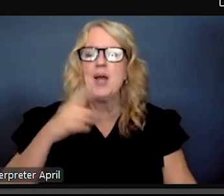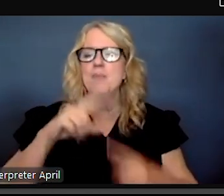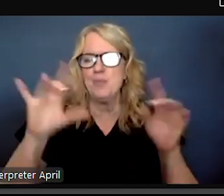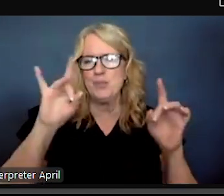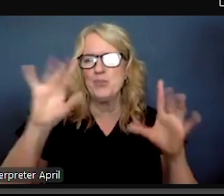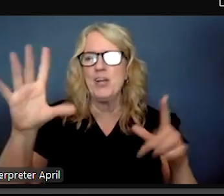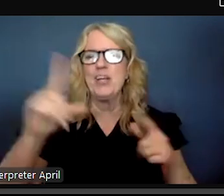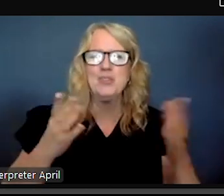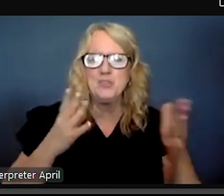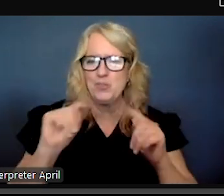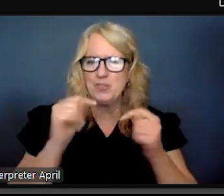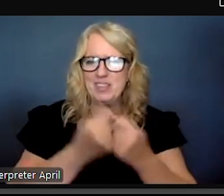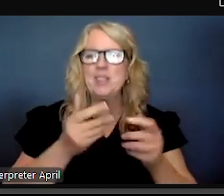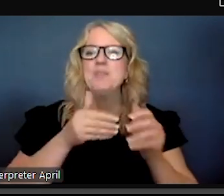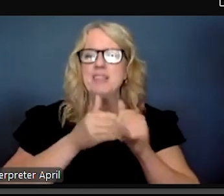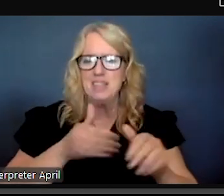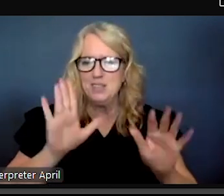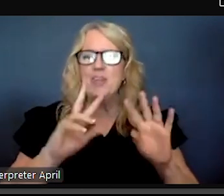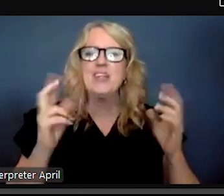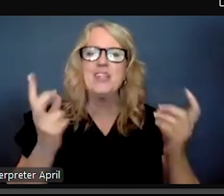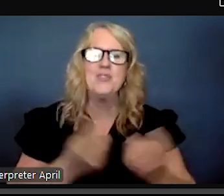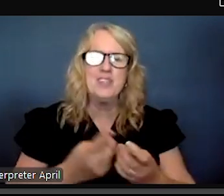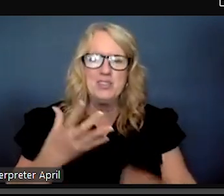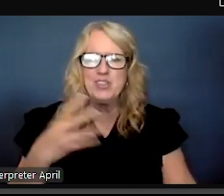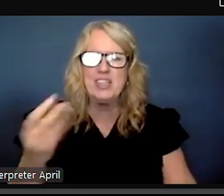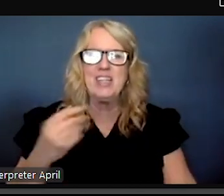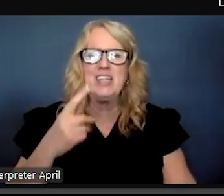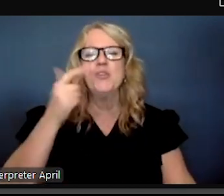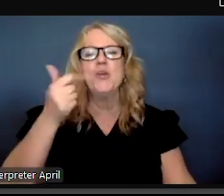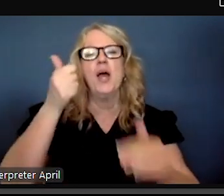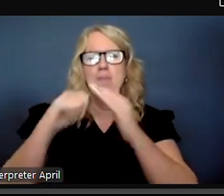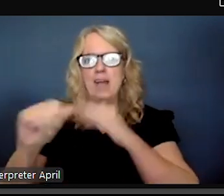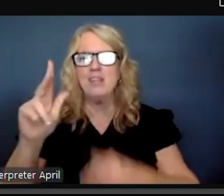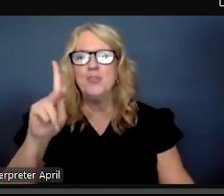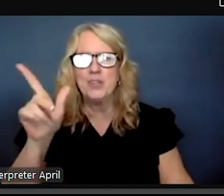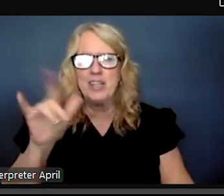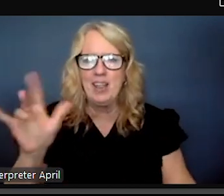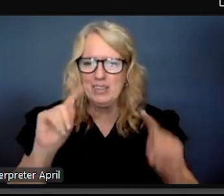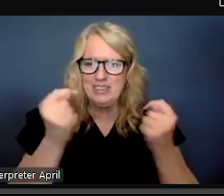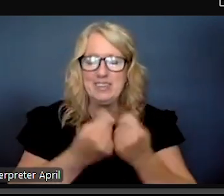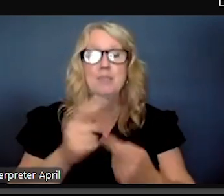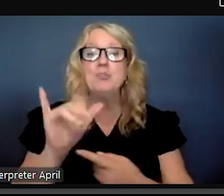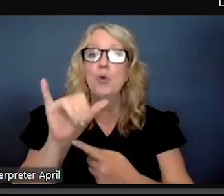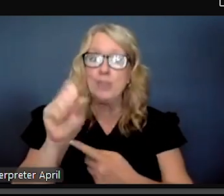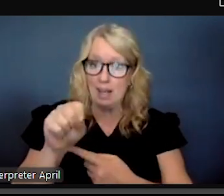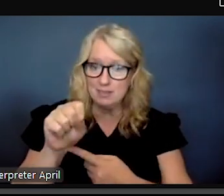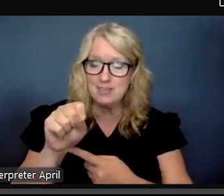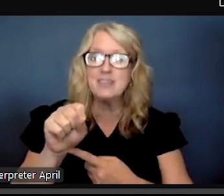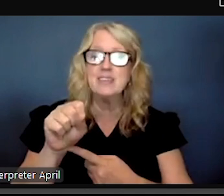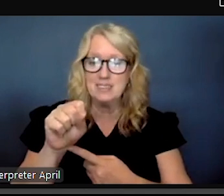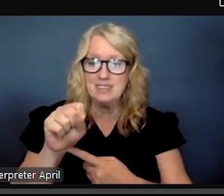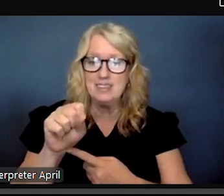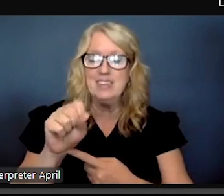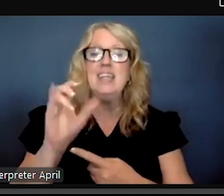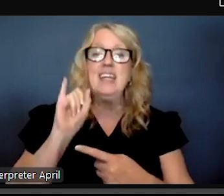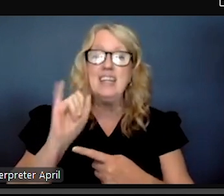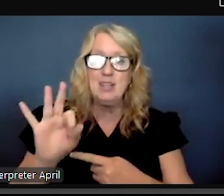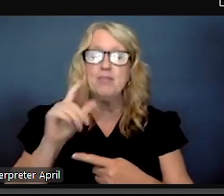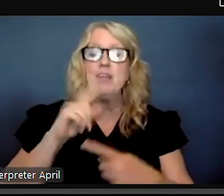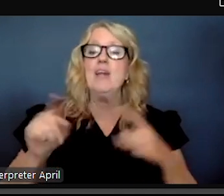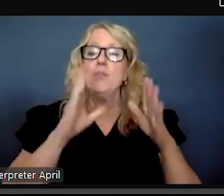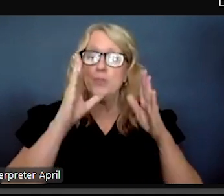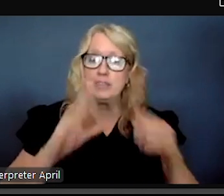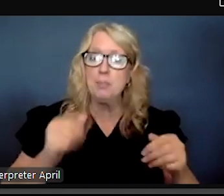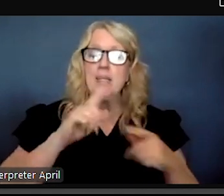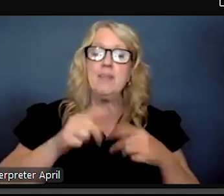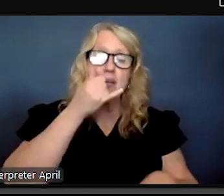crisis services team lead with the division. So I'm under Kelly's team. So yes, if there is someone that